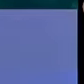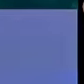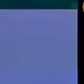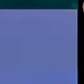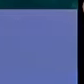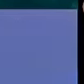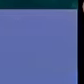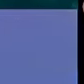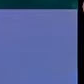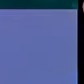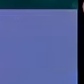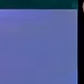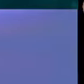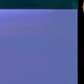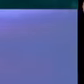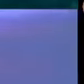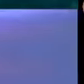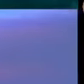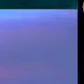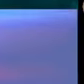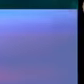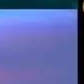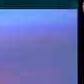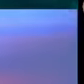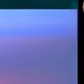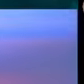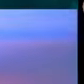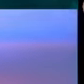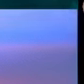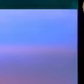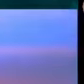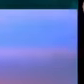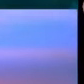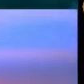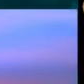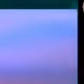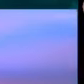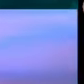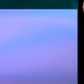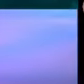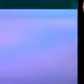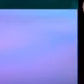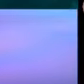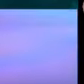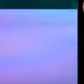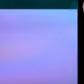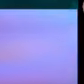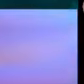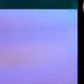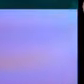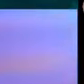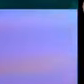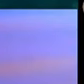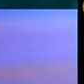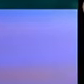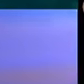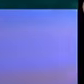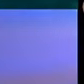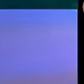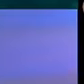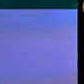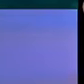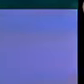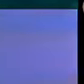we change how we are consuming what we're already consuming. How do we make sure that children in the kingdom